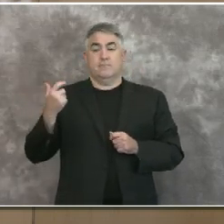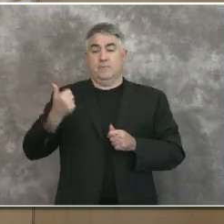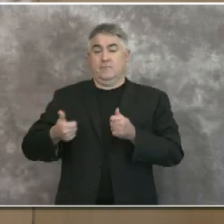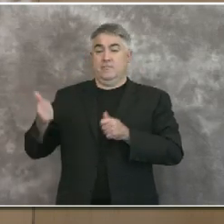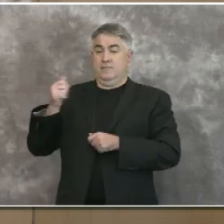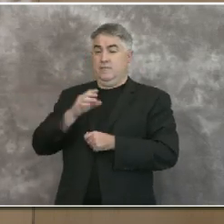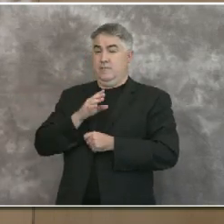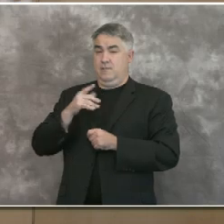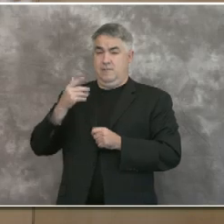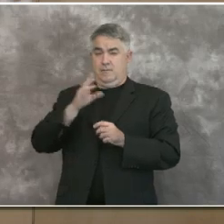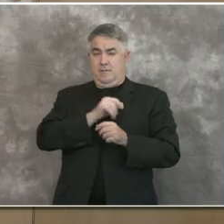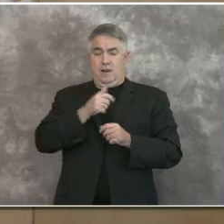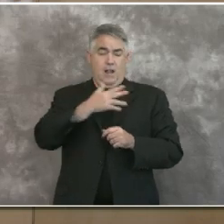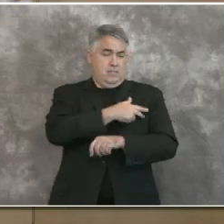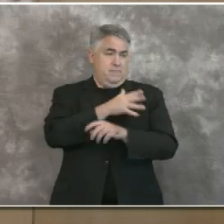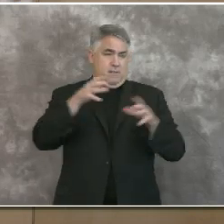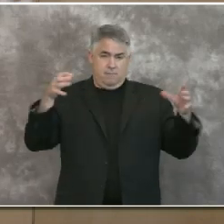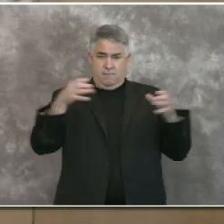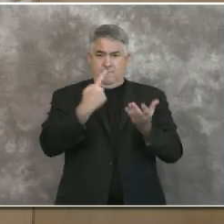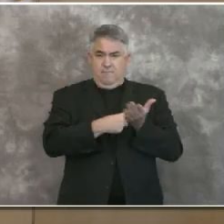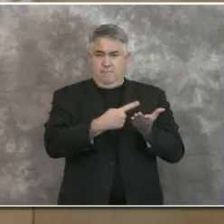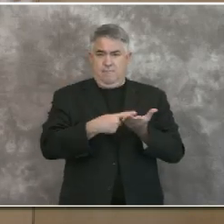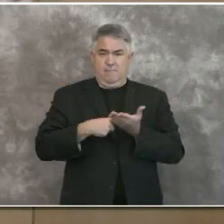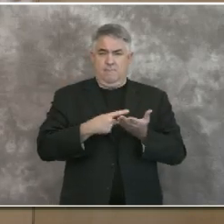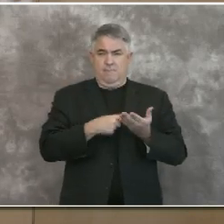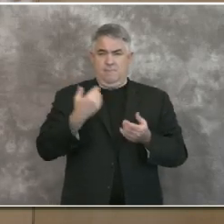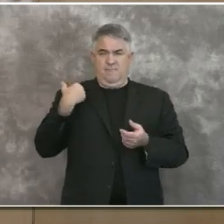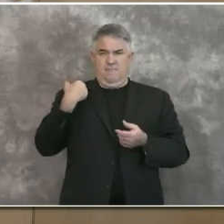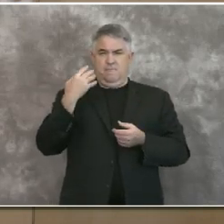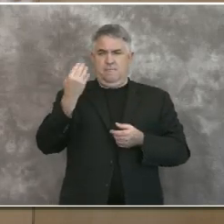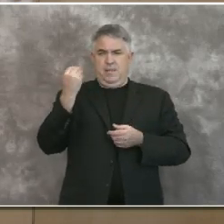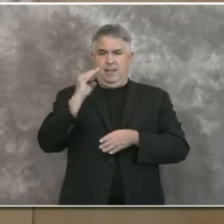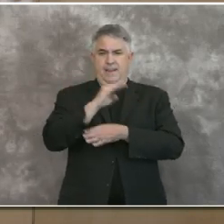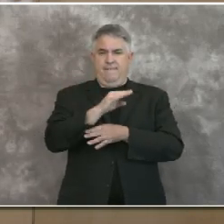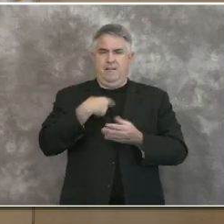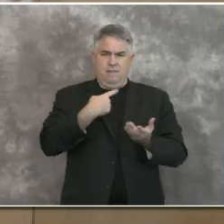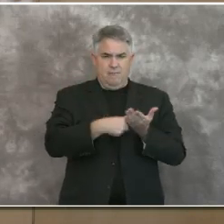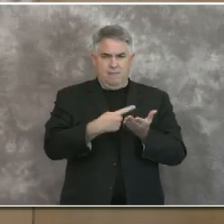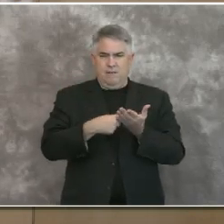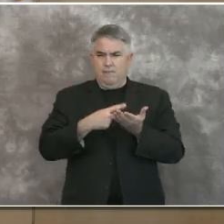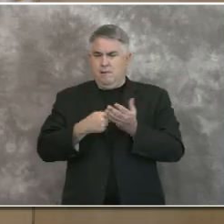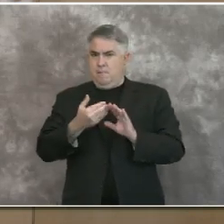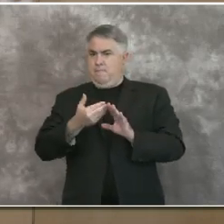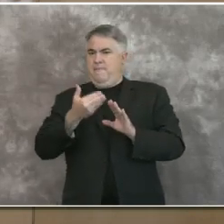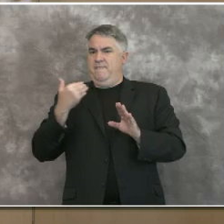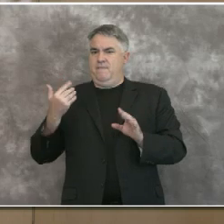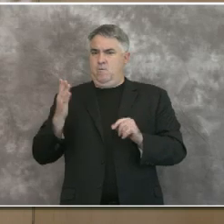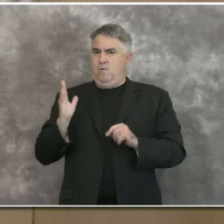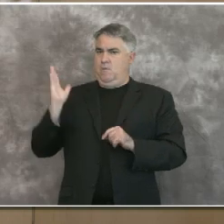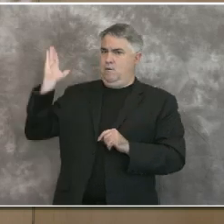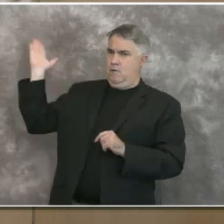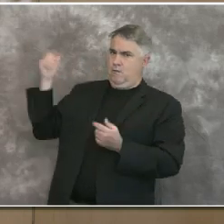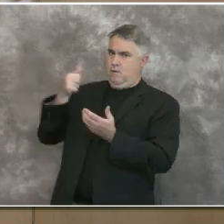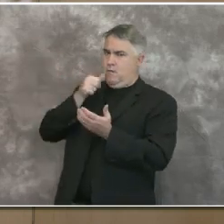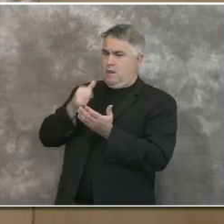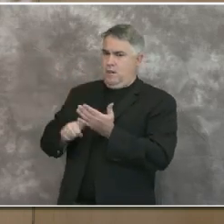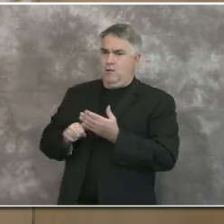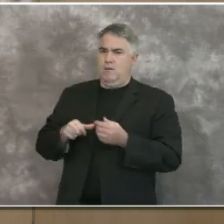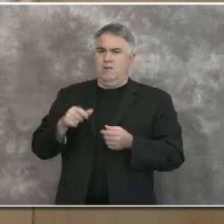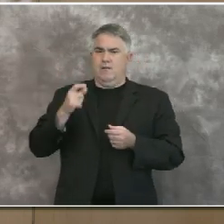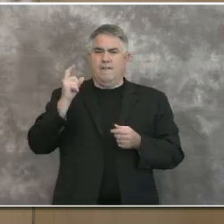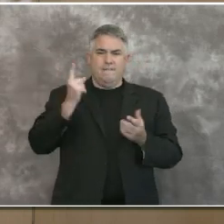on Monday evening, before we submitted the application, we reviewed the